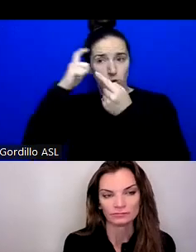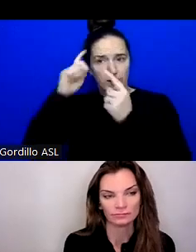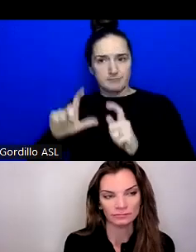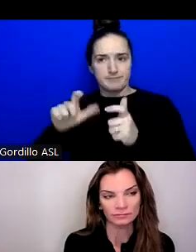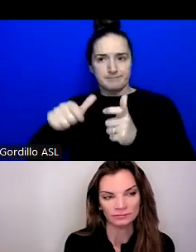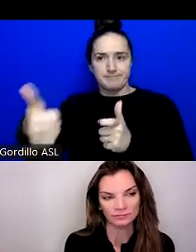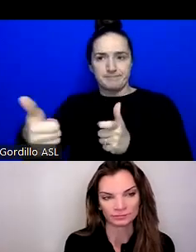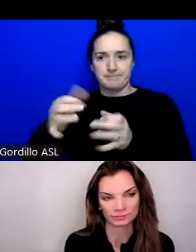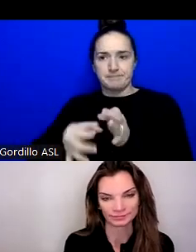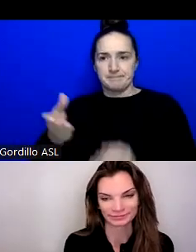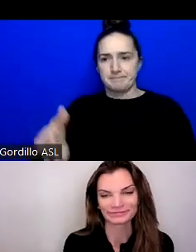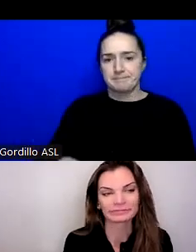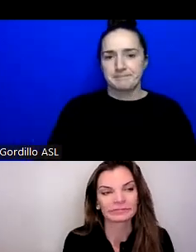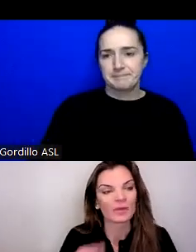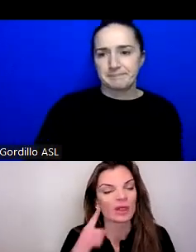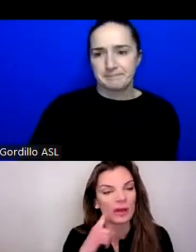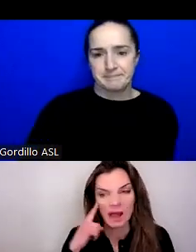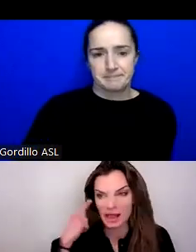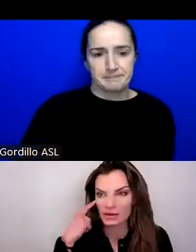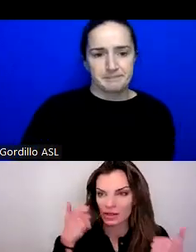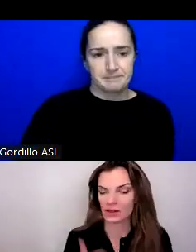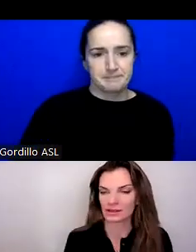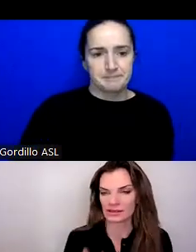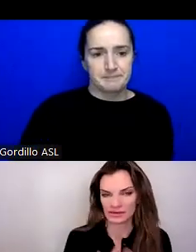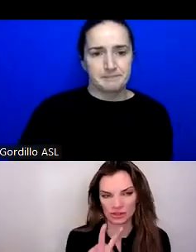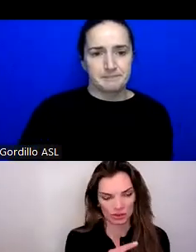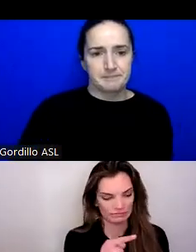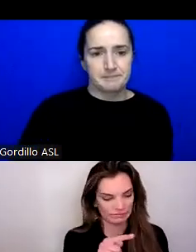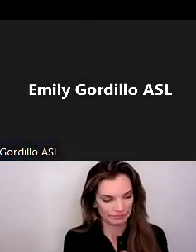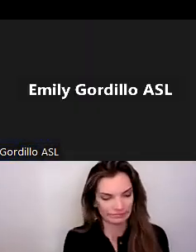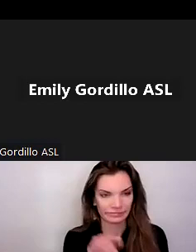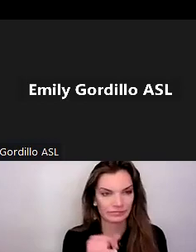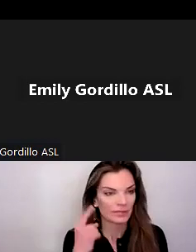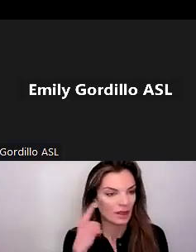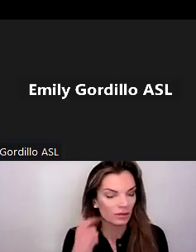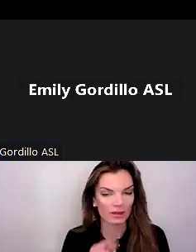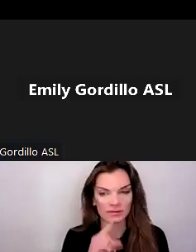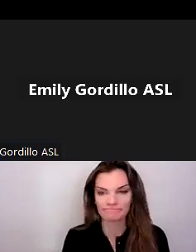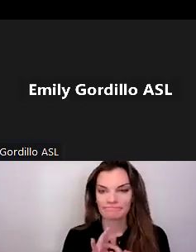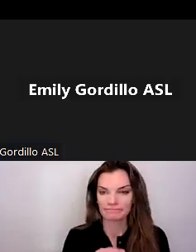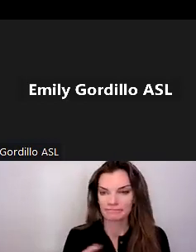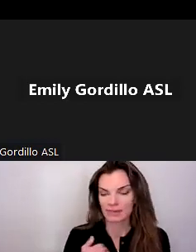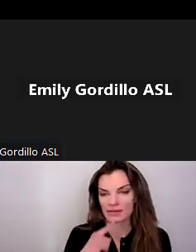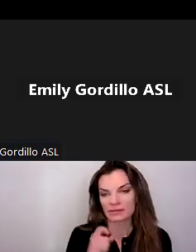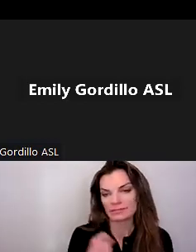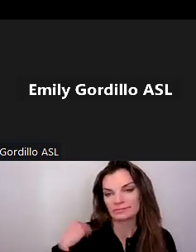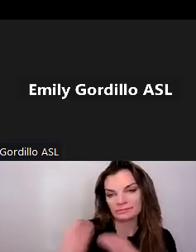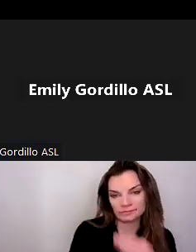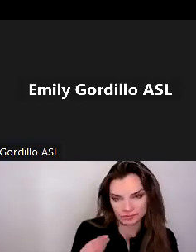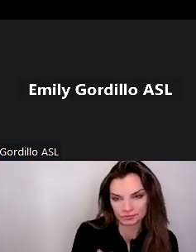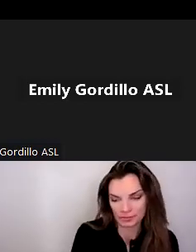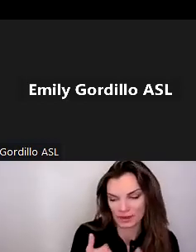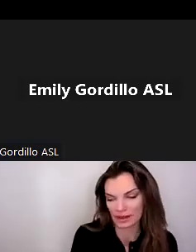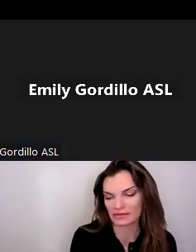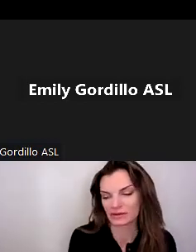When we think about hearing loss, there are kind of 2 buckets that hearing loss falls into. We've got congenital conditions, which are present